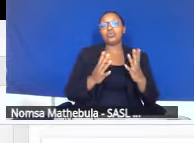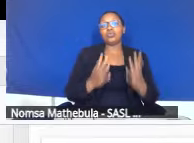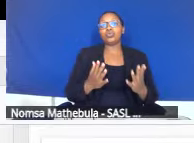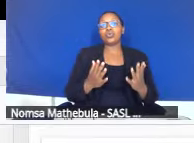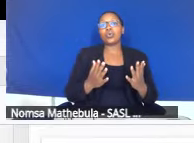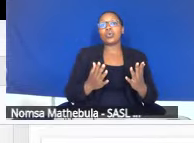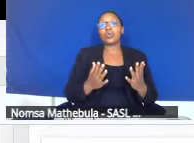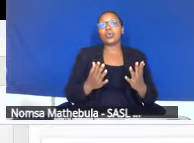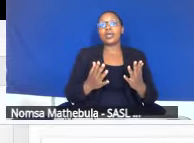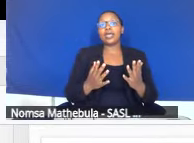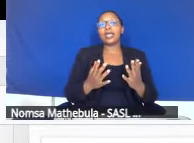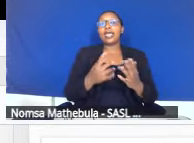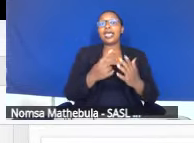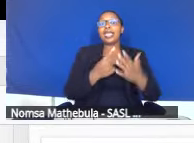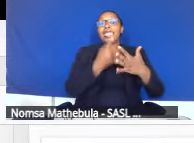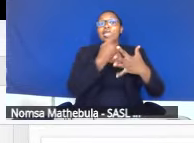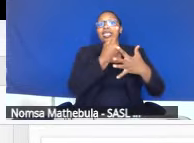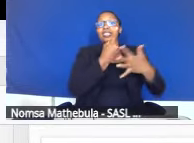each of those,